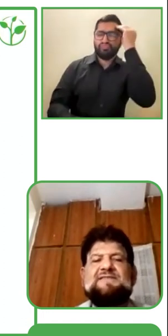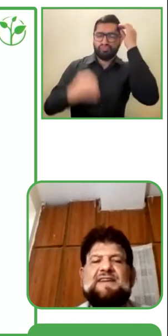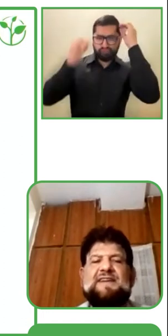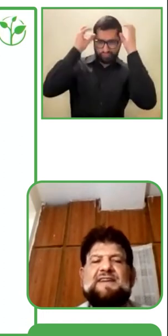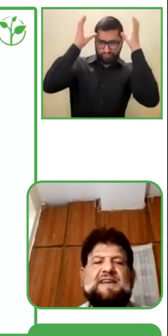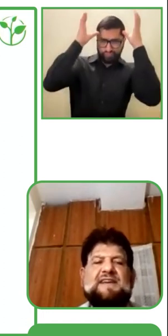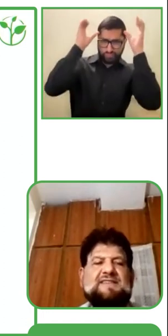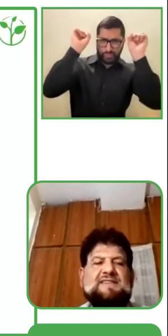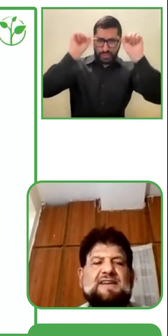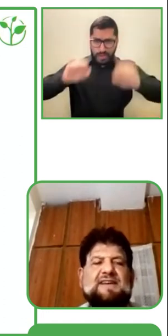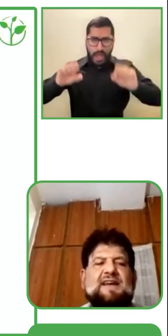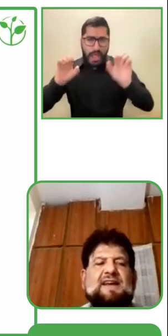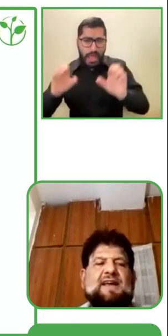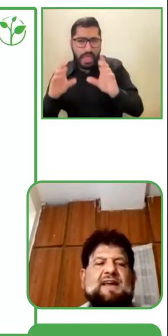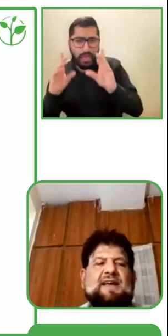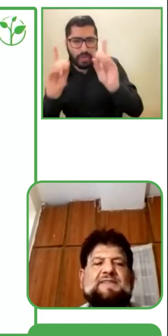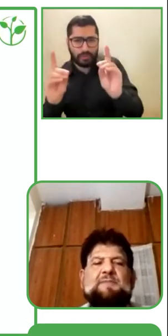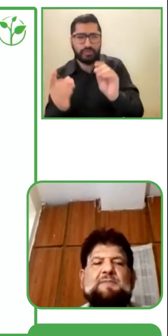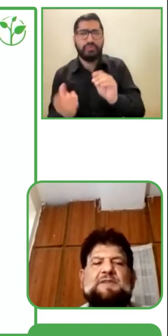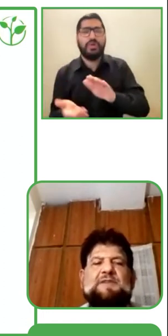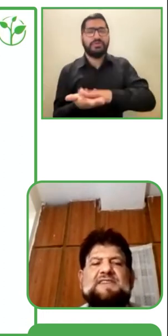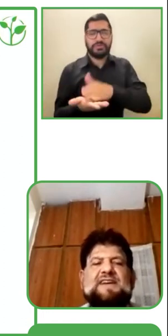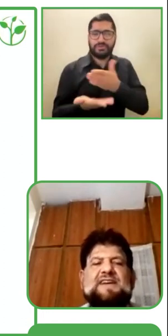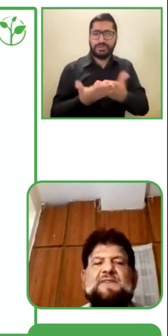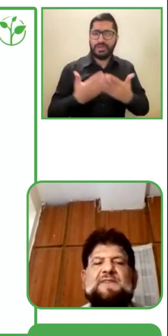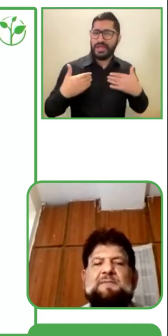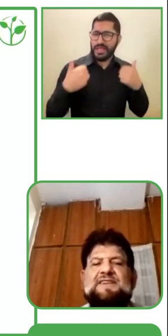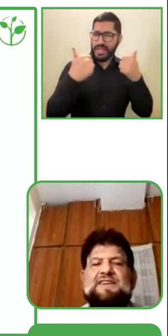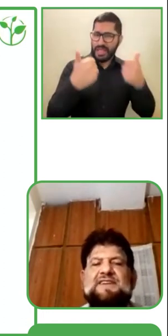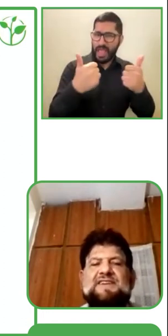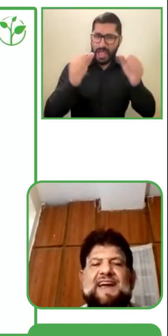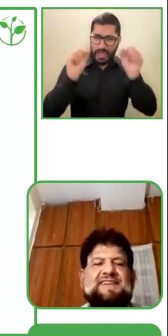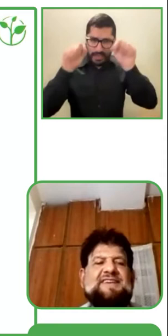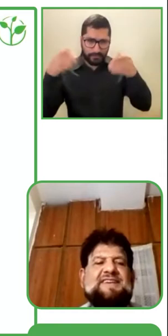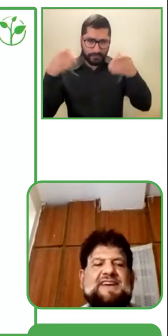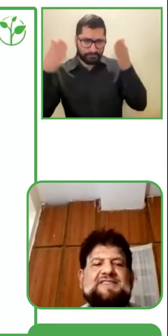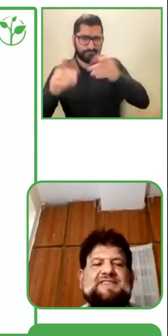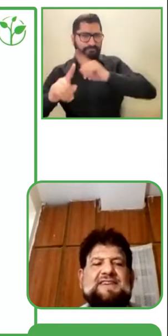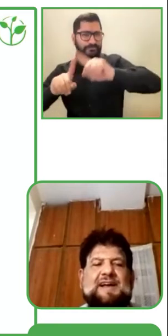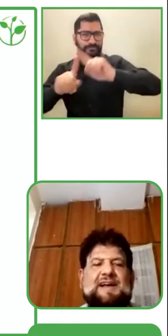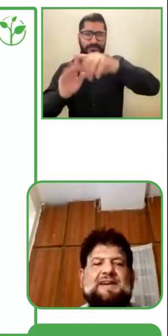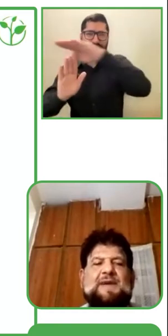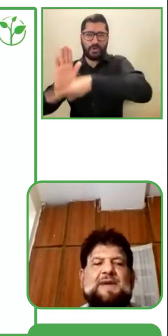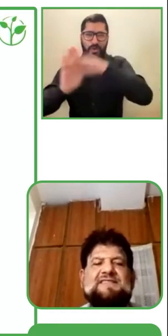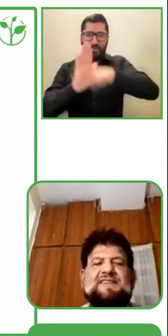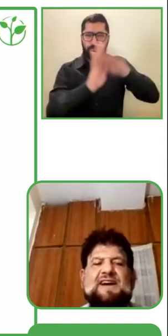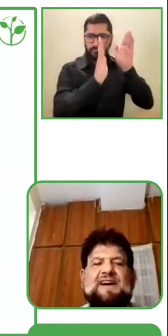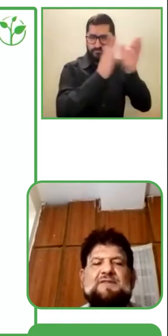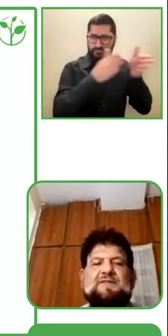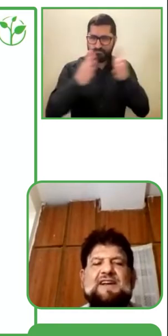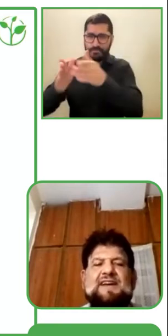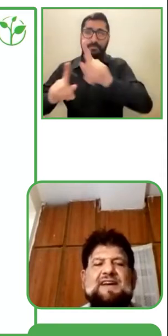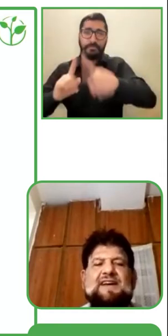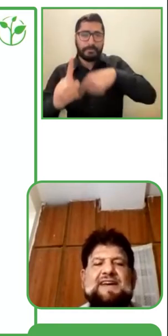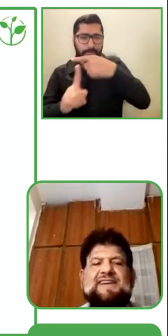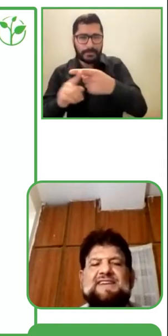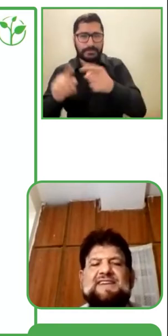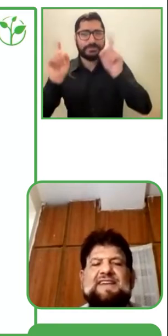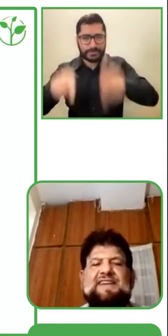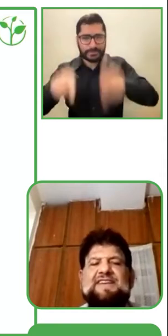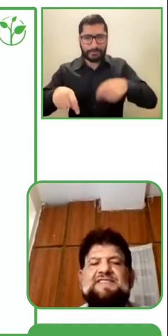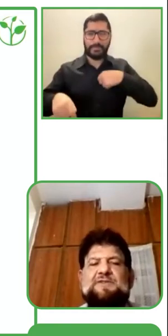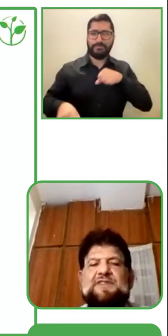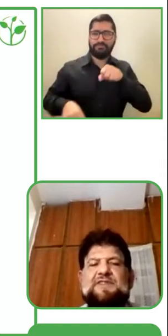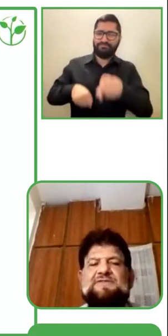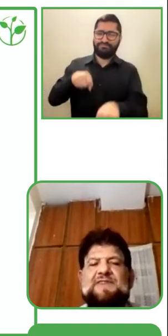besides riding bicycles. Afghan Amputee Bicyclists for Rehabilitation and Recreation, AABRAR, based in Kabul, is